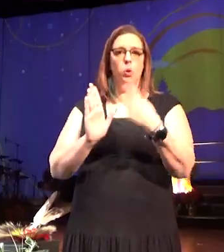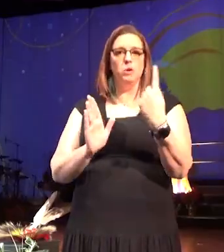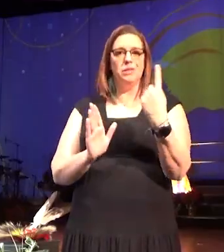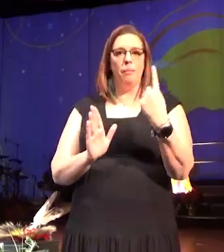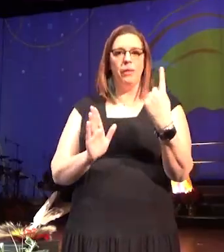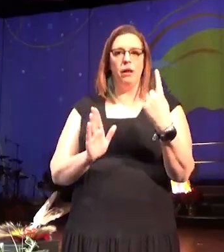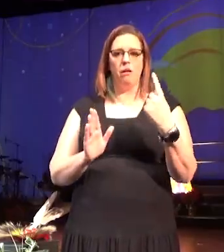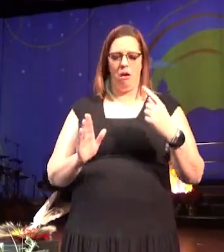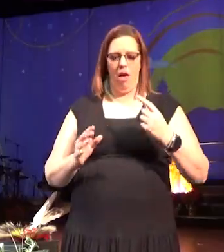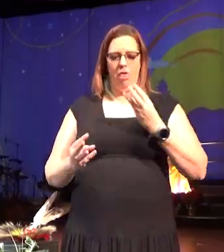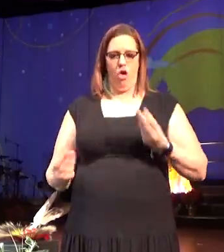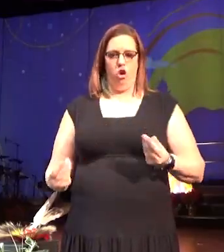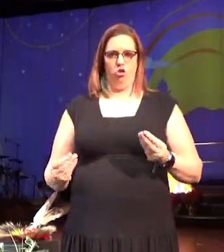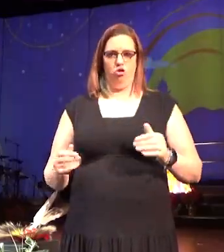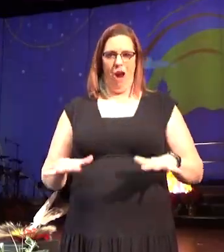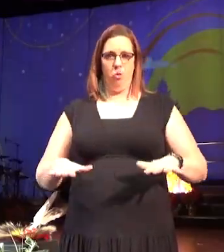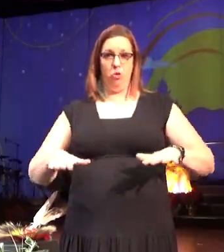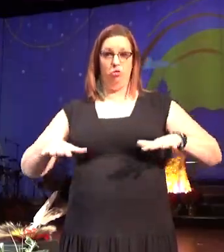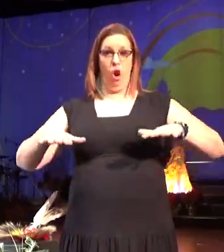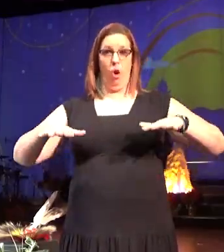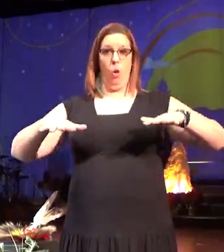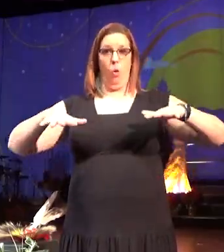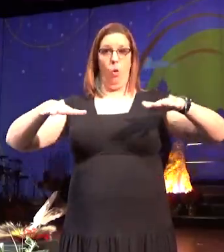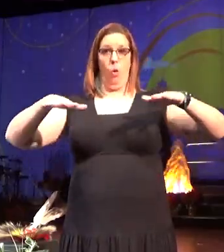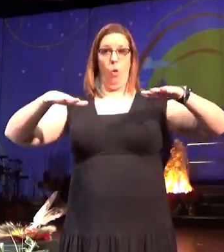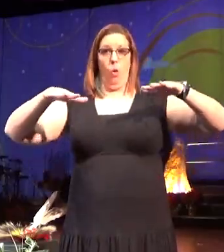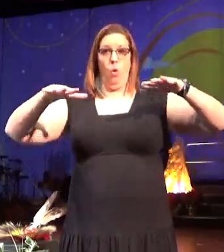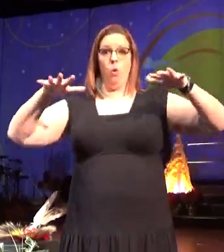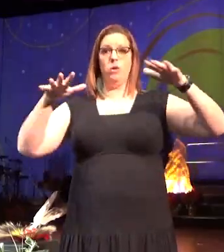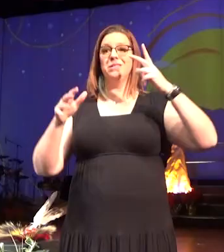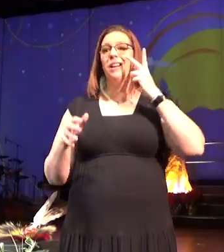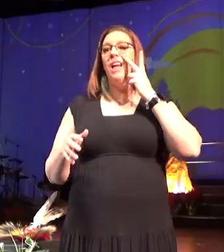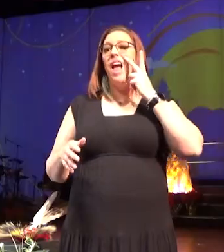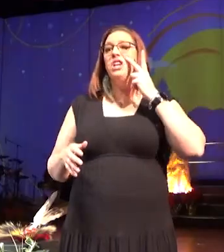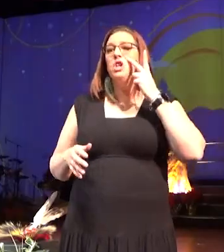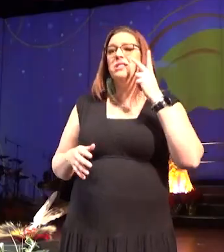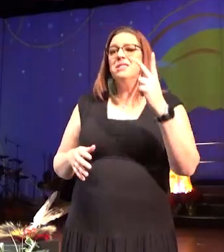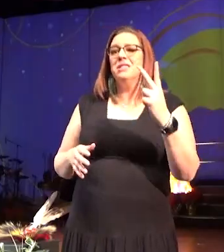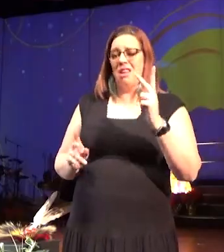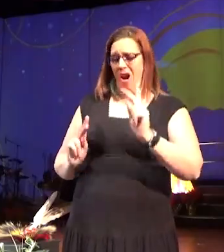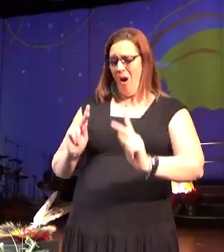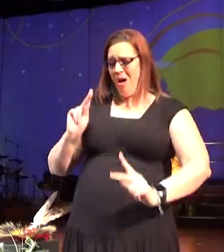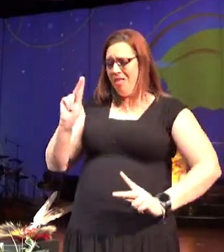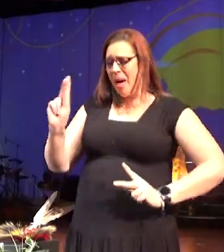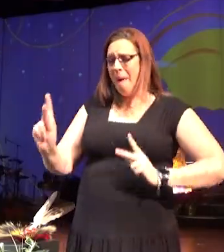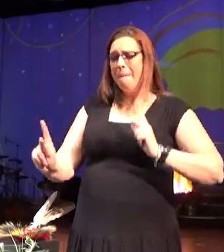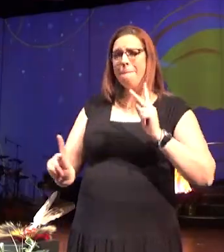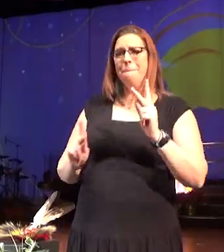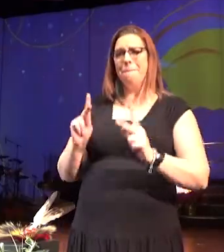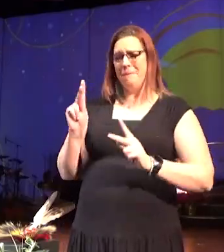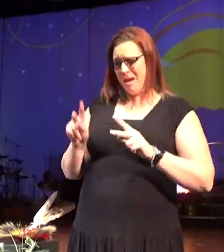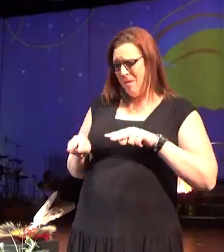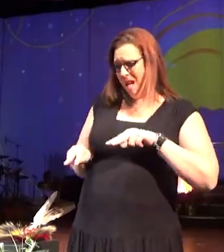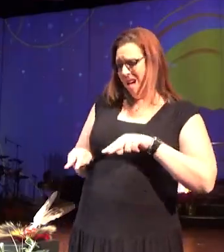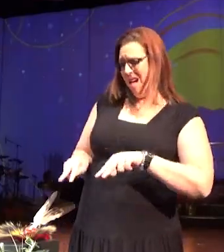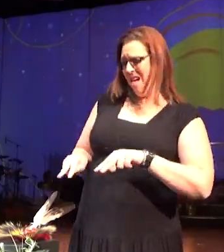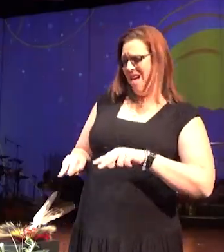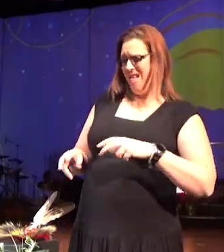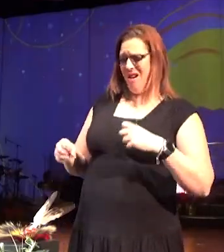And the ground rose. And you can see all the people in despair, fighting, at war,